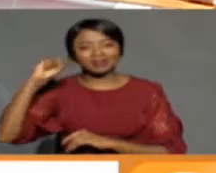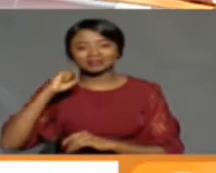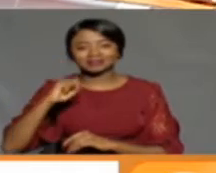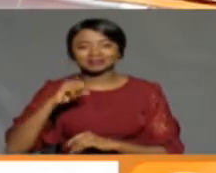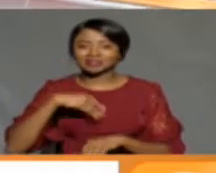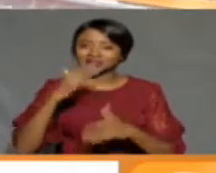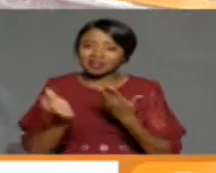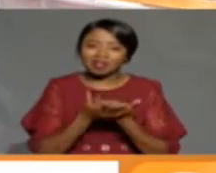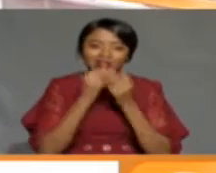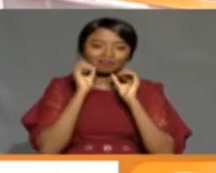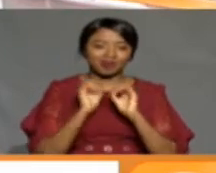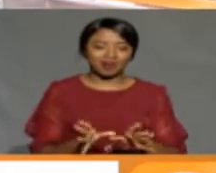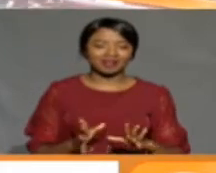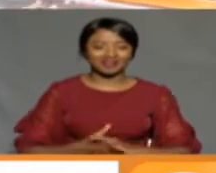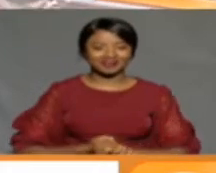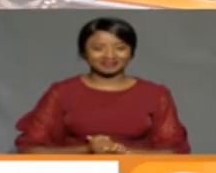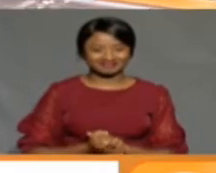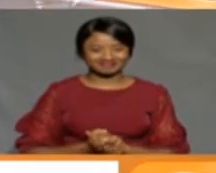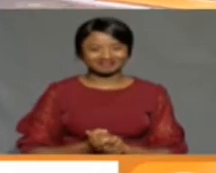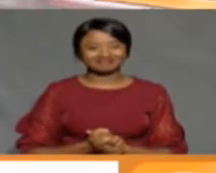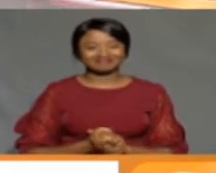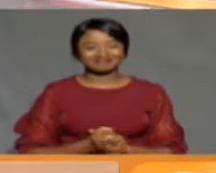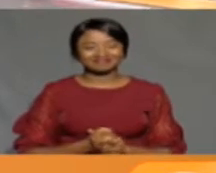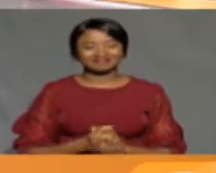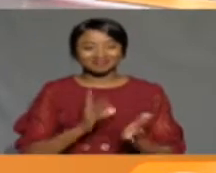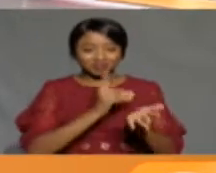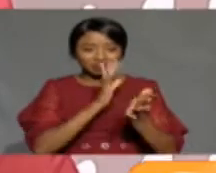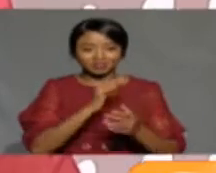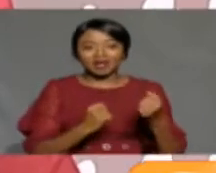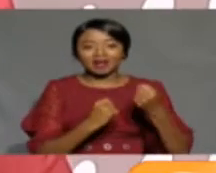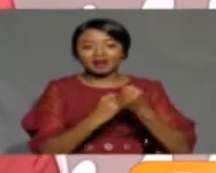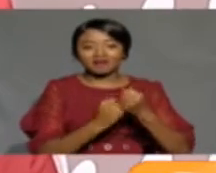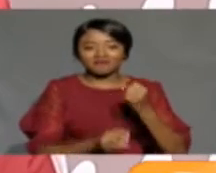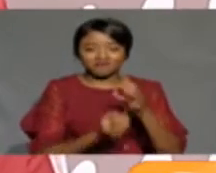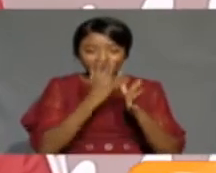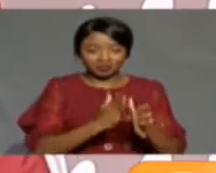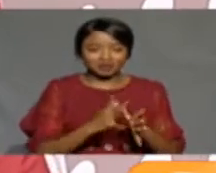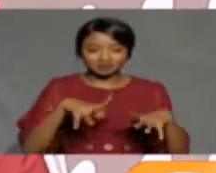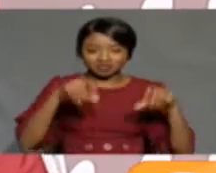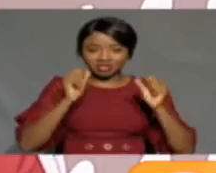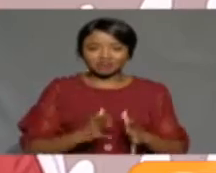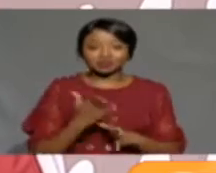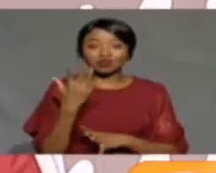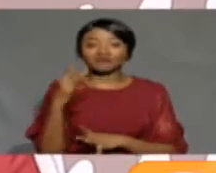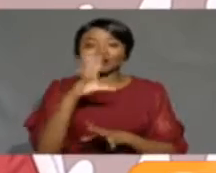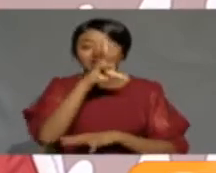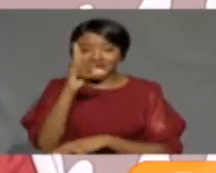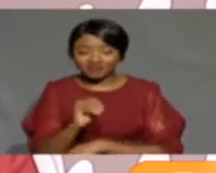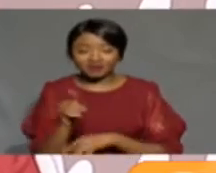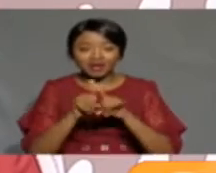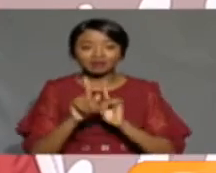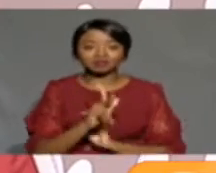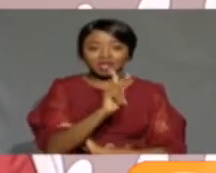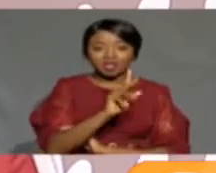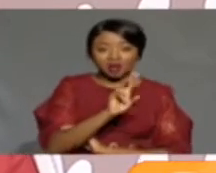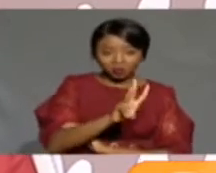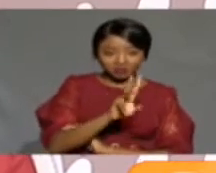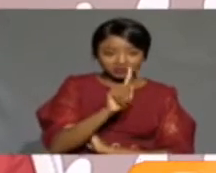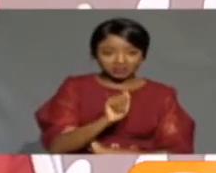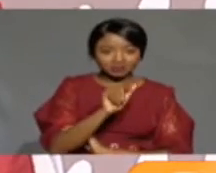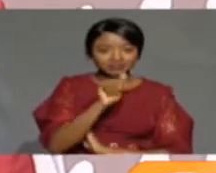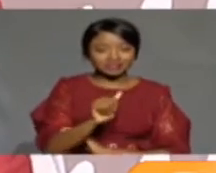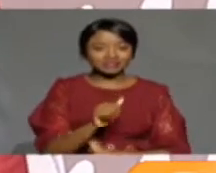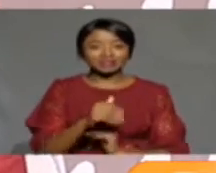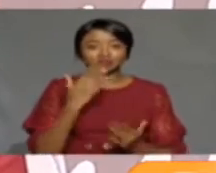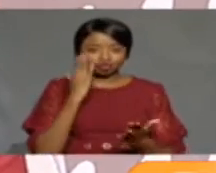is not going to lead us anywhere. Dr. Isaac Kalua, who is the founder chair of Green Africa Foundation and the Kenya Water Towers Agency, thank you. This